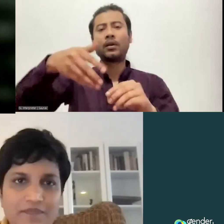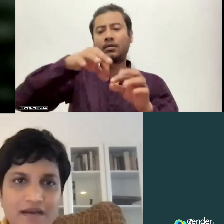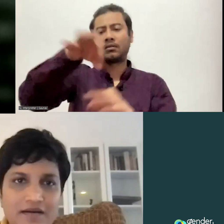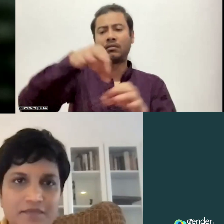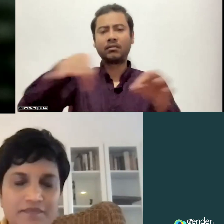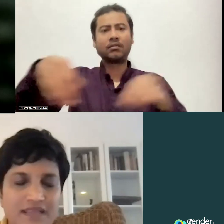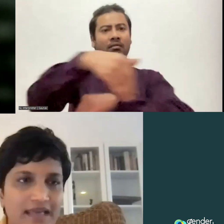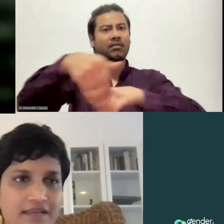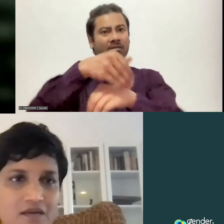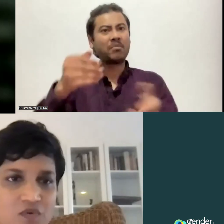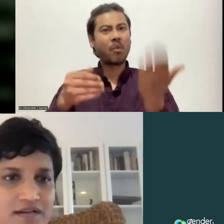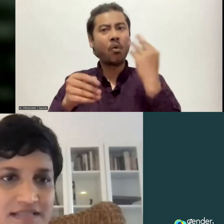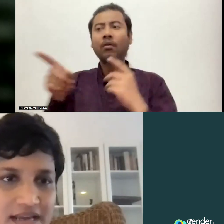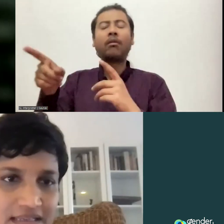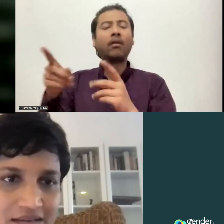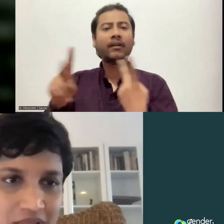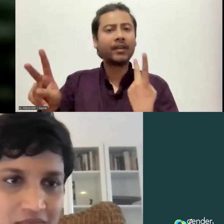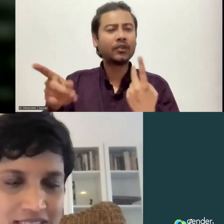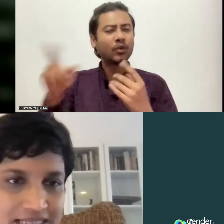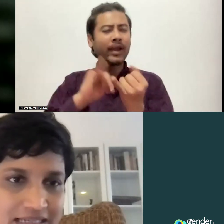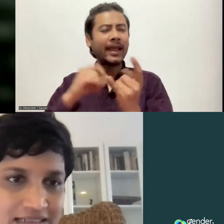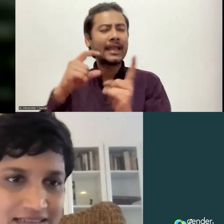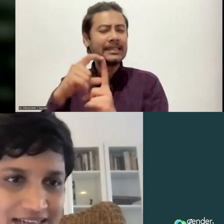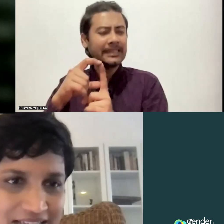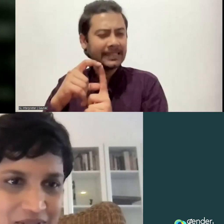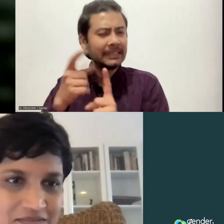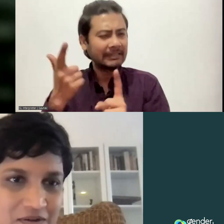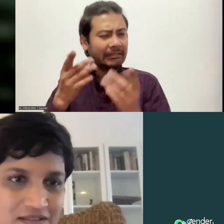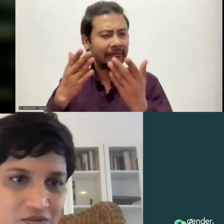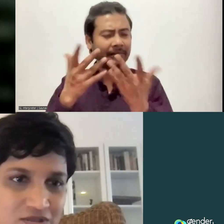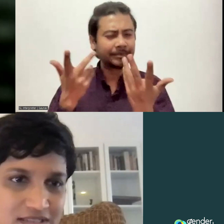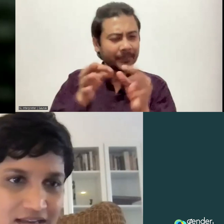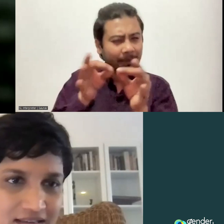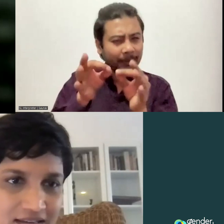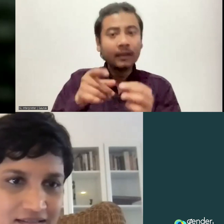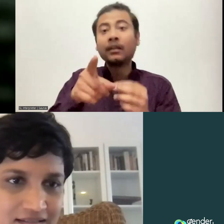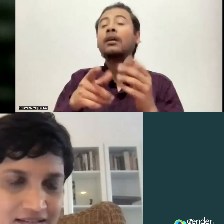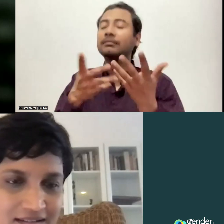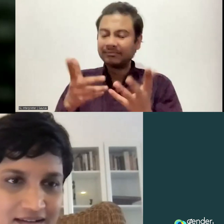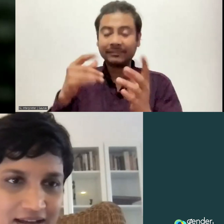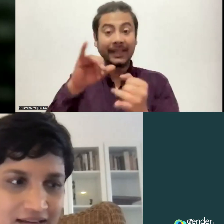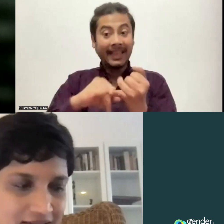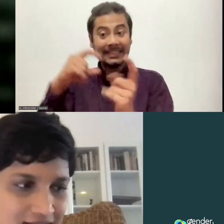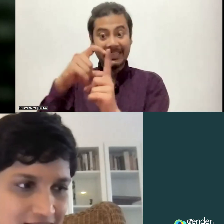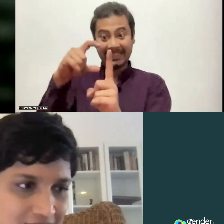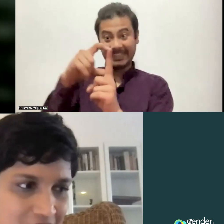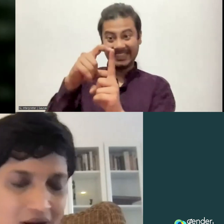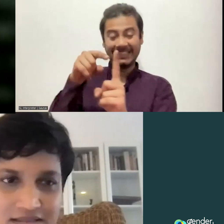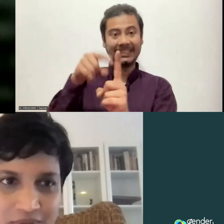I think that word design can be misleading, right? Because we call it social design